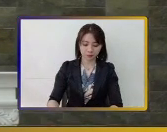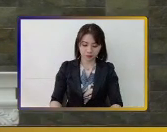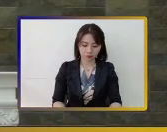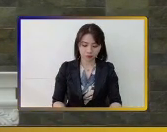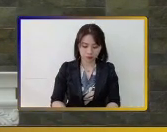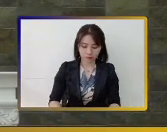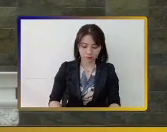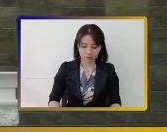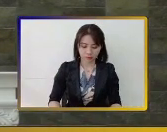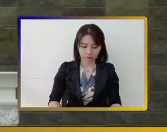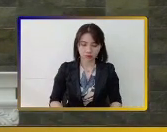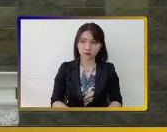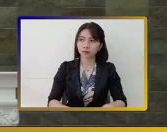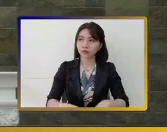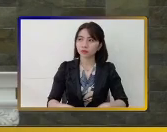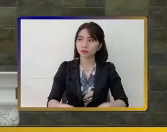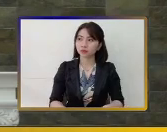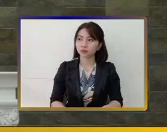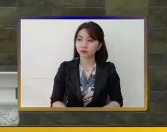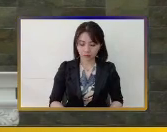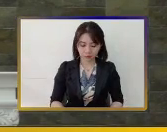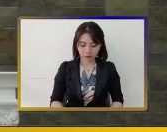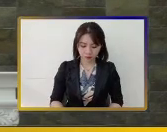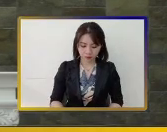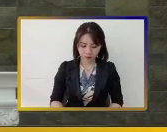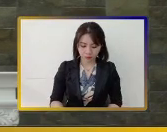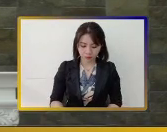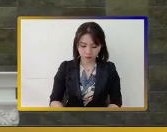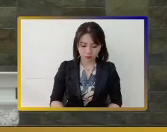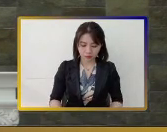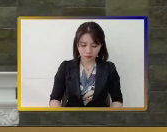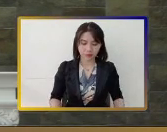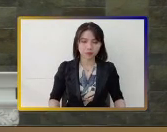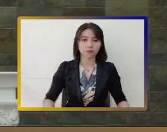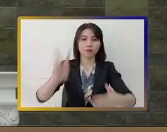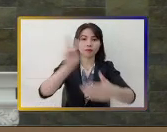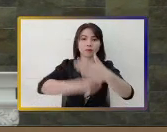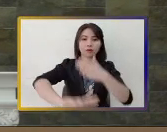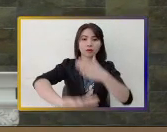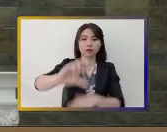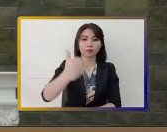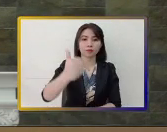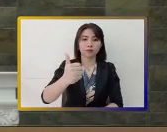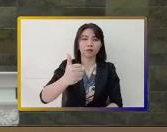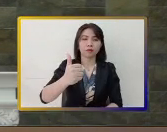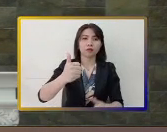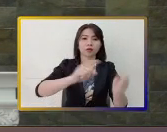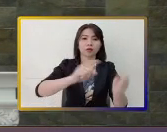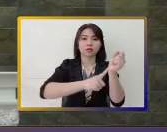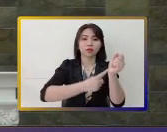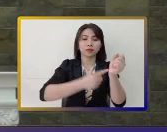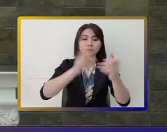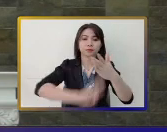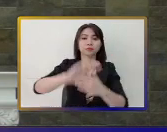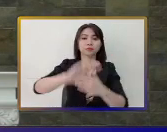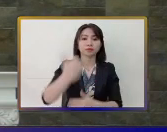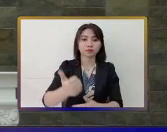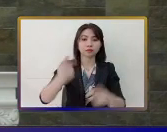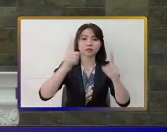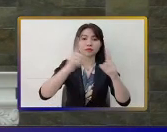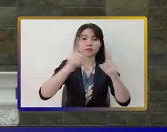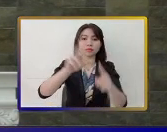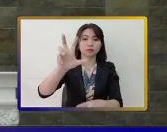of Luke chapter 13. And then we will begin reading from verse number 10 down to verse number